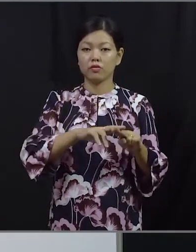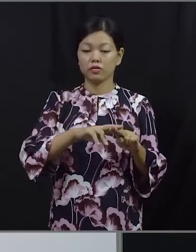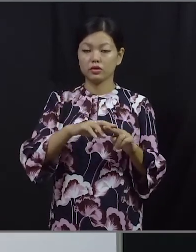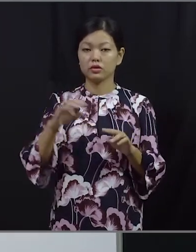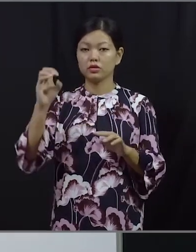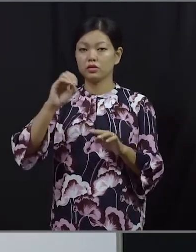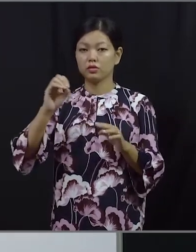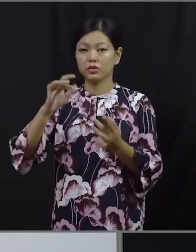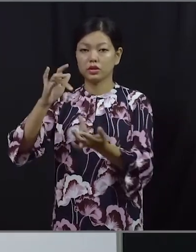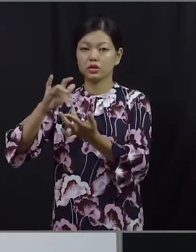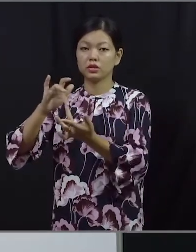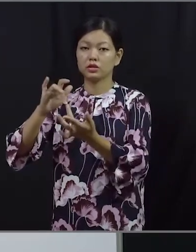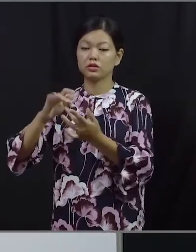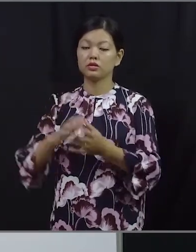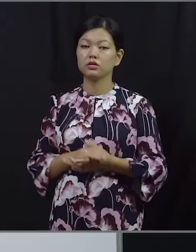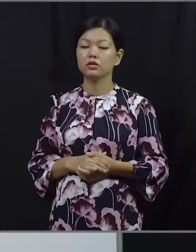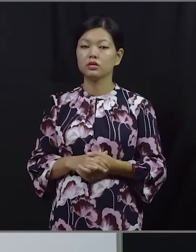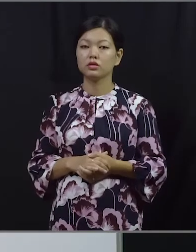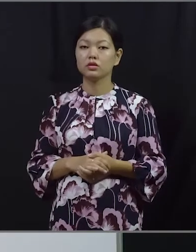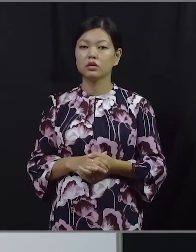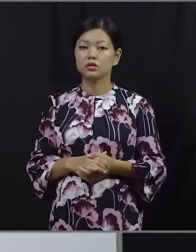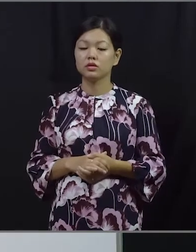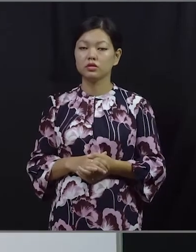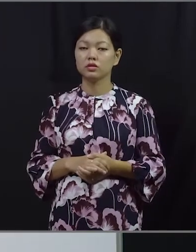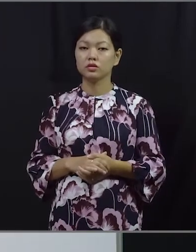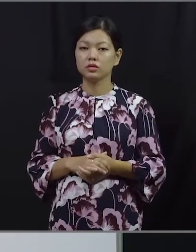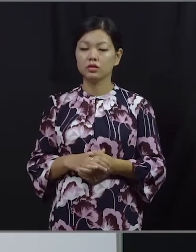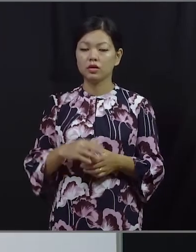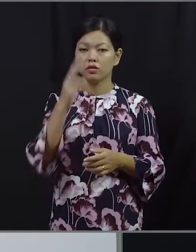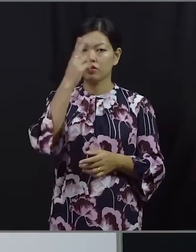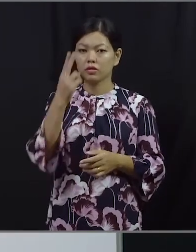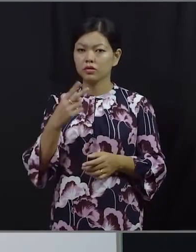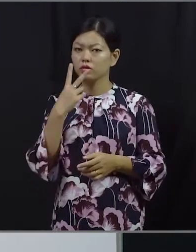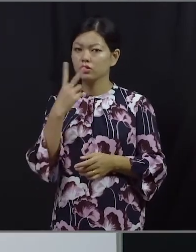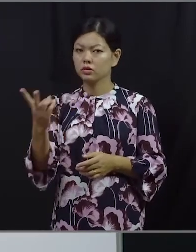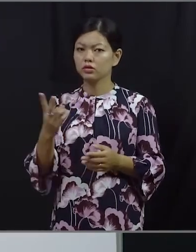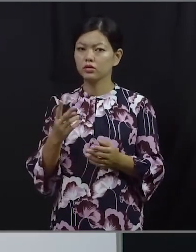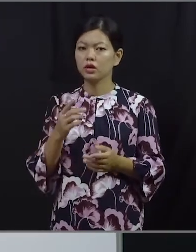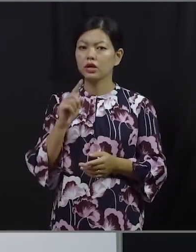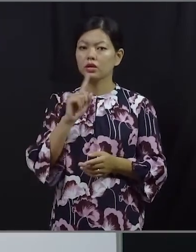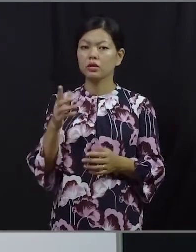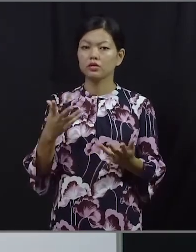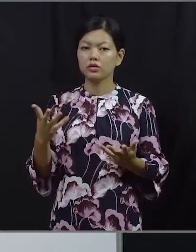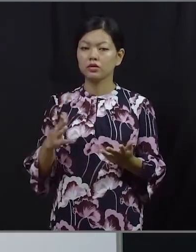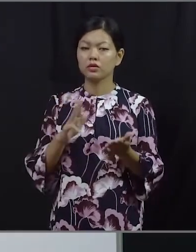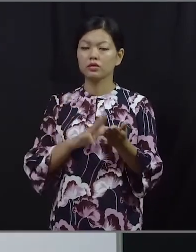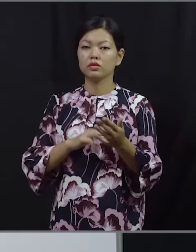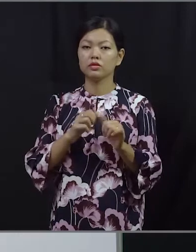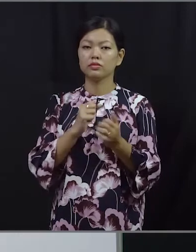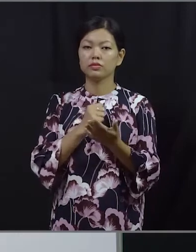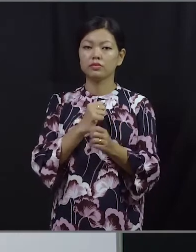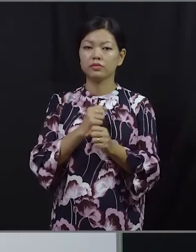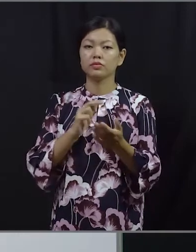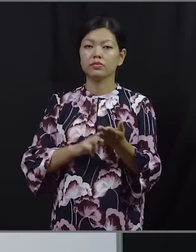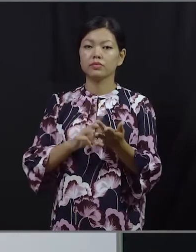Okay, when I draw the diagram, we will get to know it. Okay, first, as from the diagram you can see that this is magnified. This is what? Magnified. Okay. So,